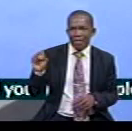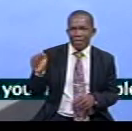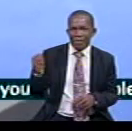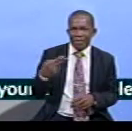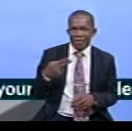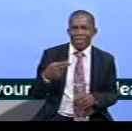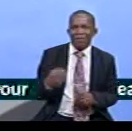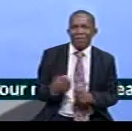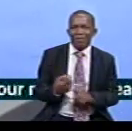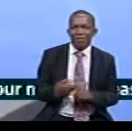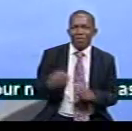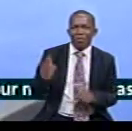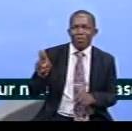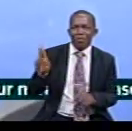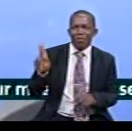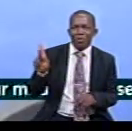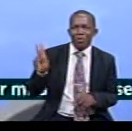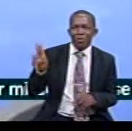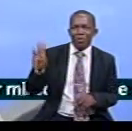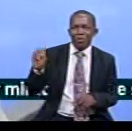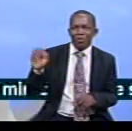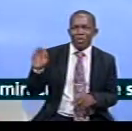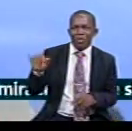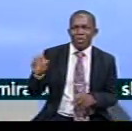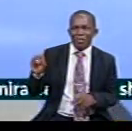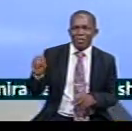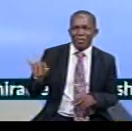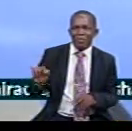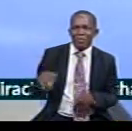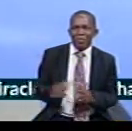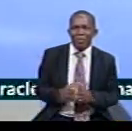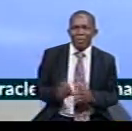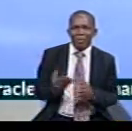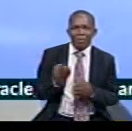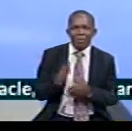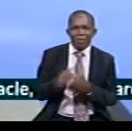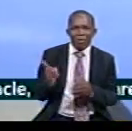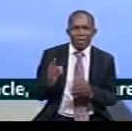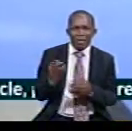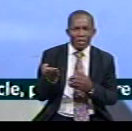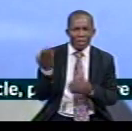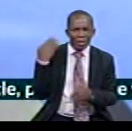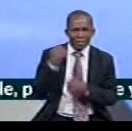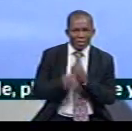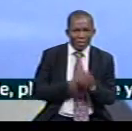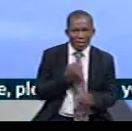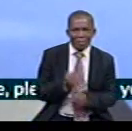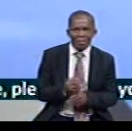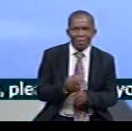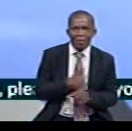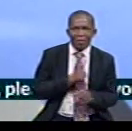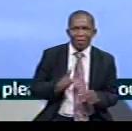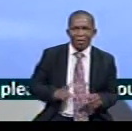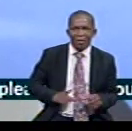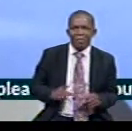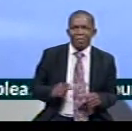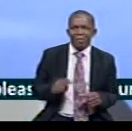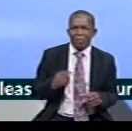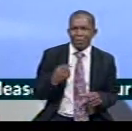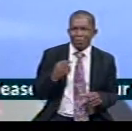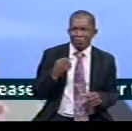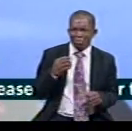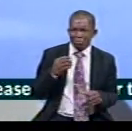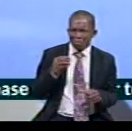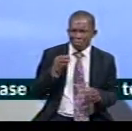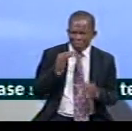Kumasi. Somewhere last year, the Lord put it before me that I should build his temple. So